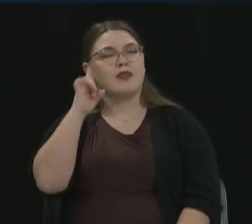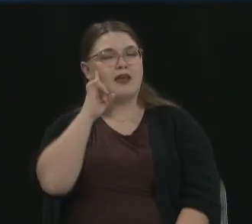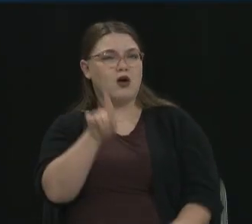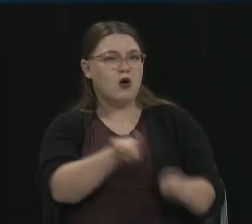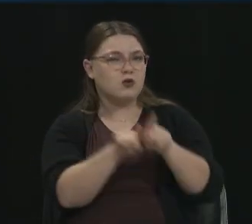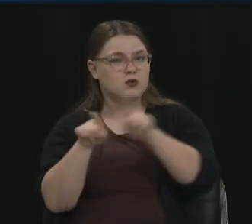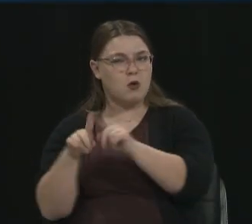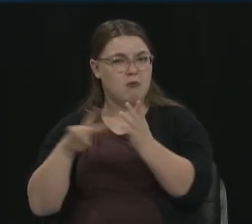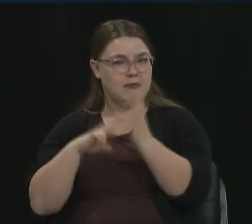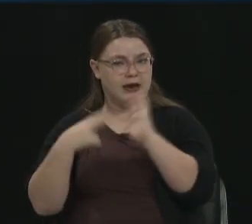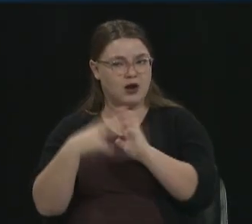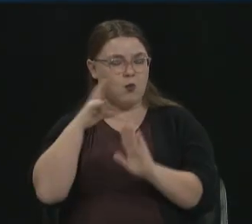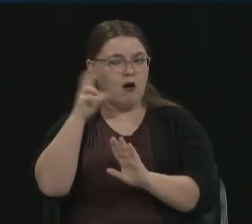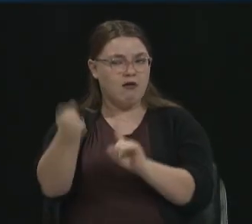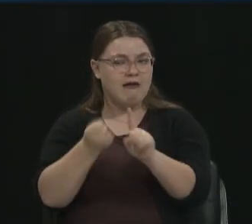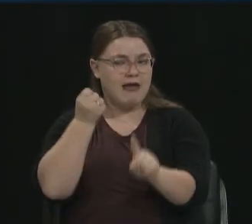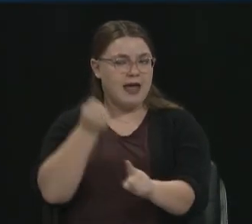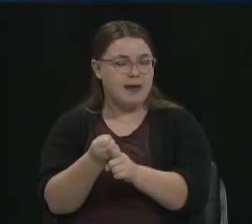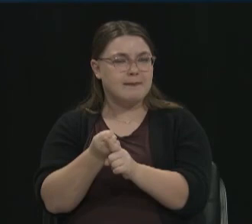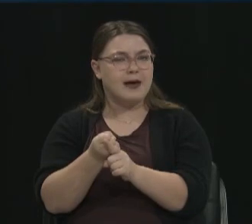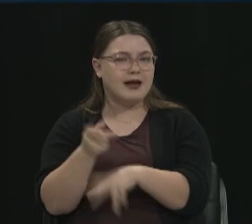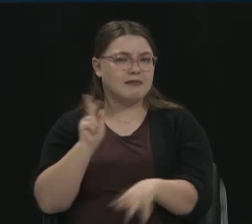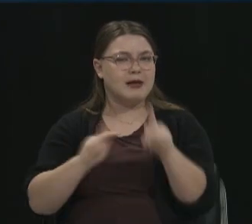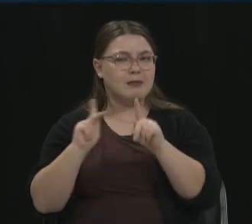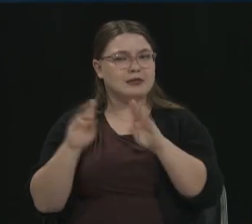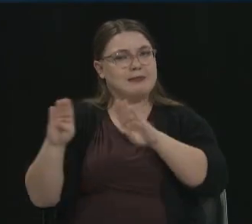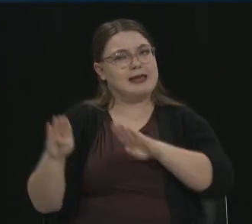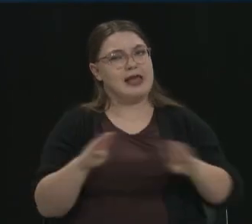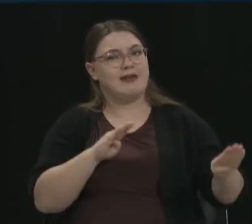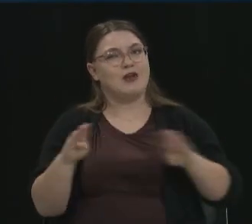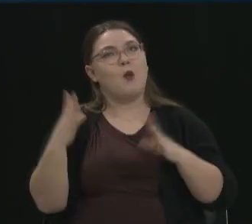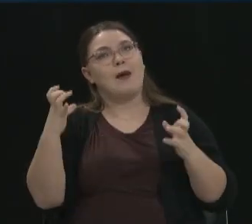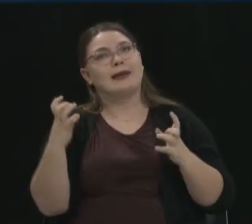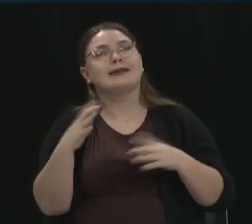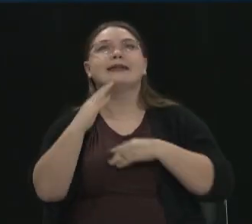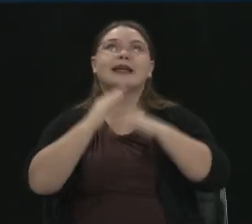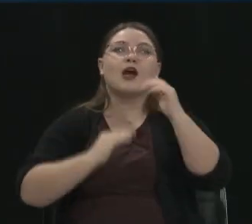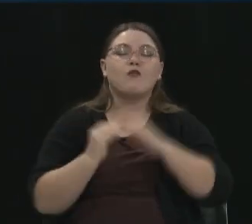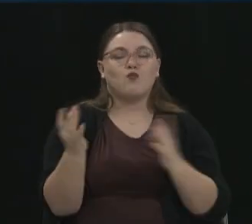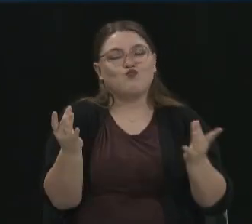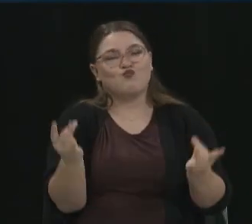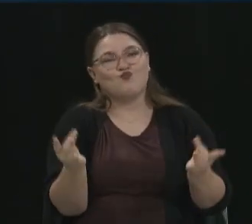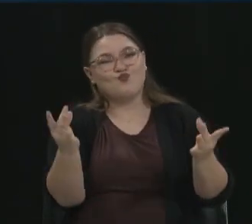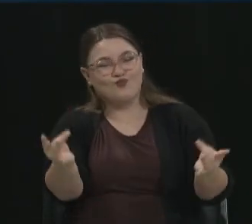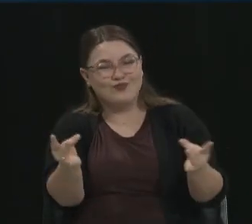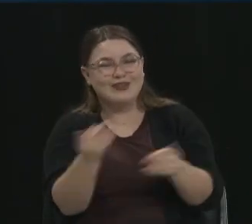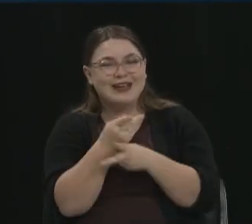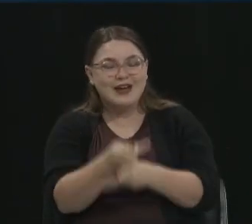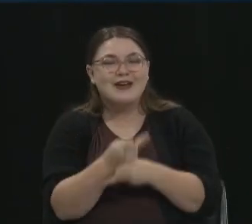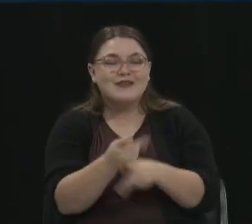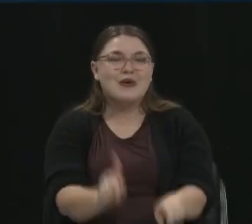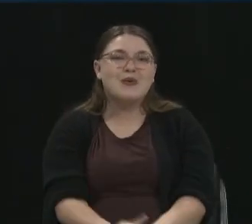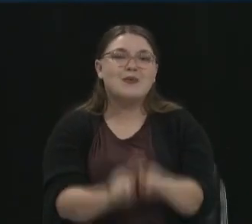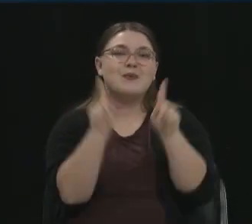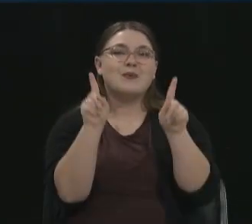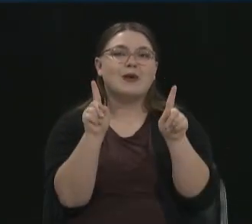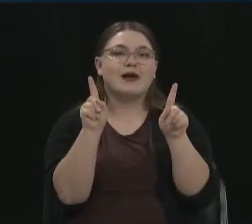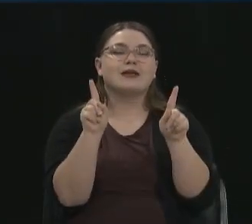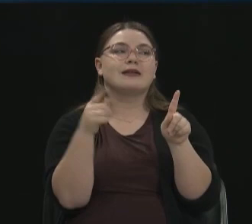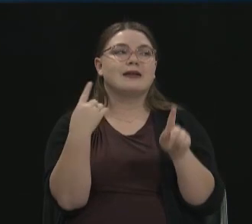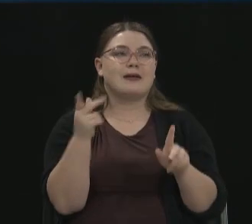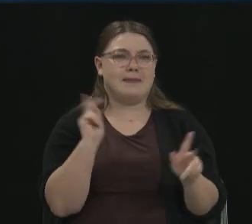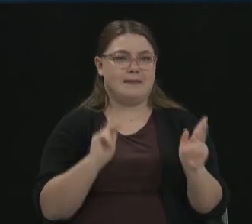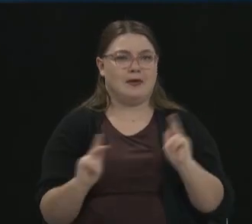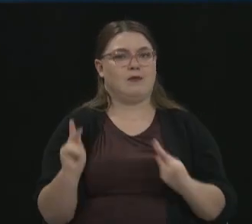of feeling, and I want to be careful of the words I guess I choose, but to feel like they need